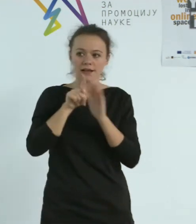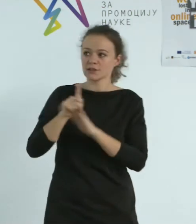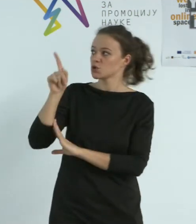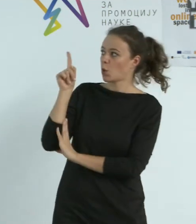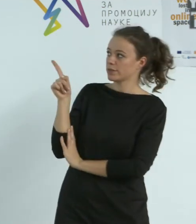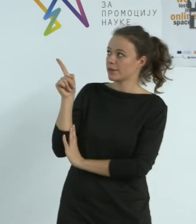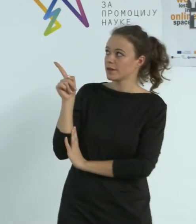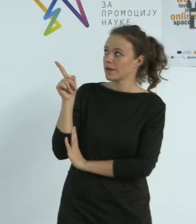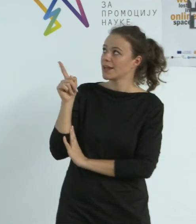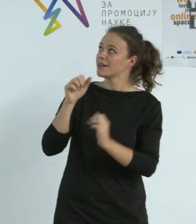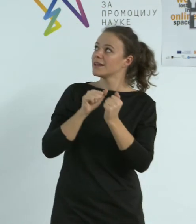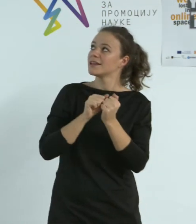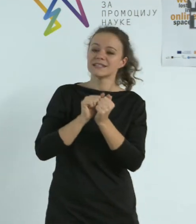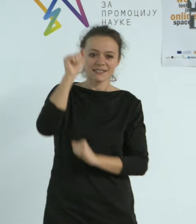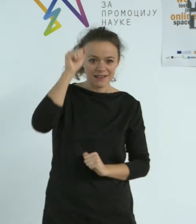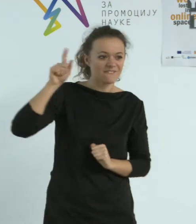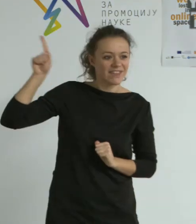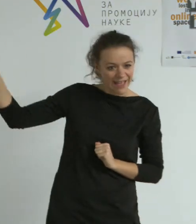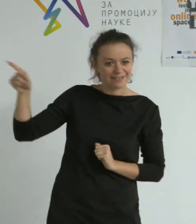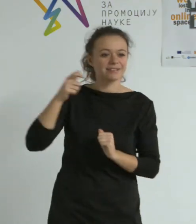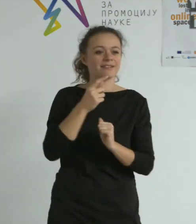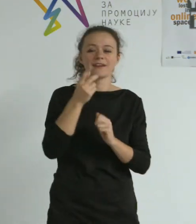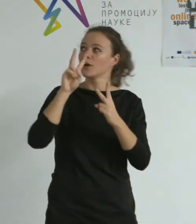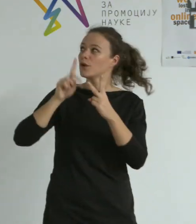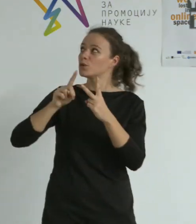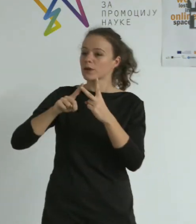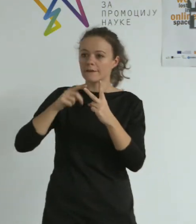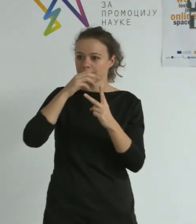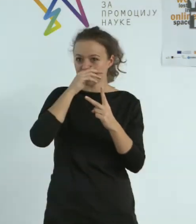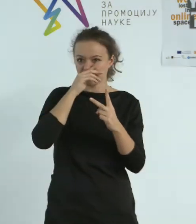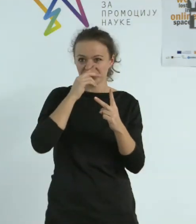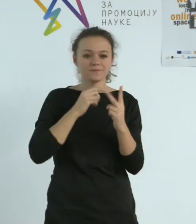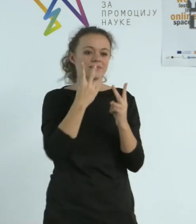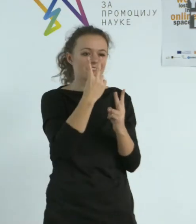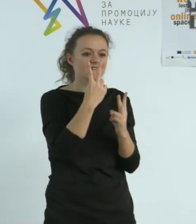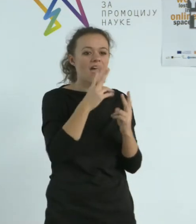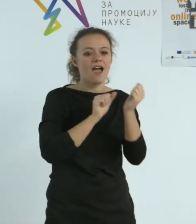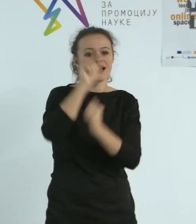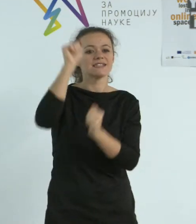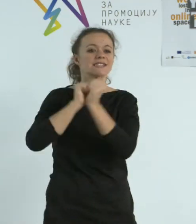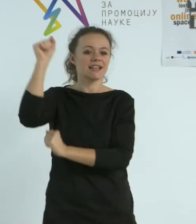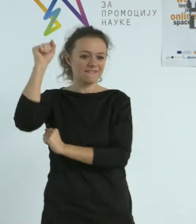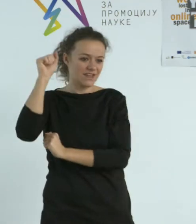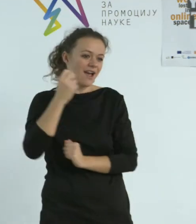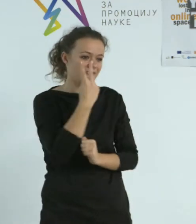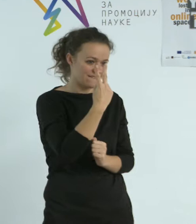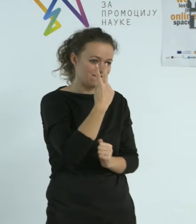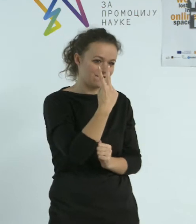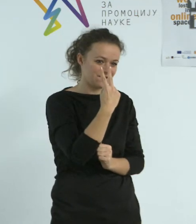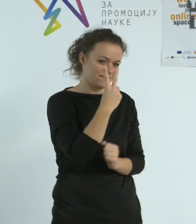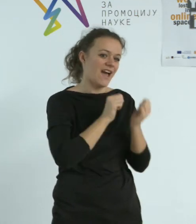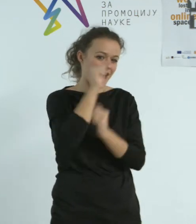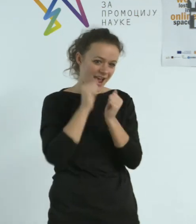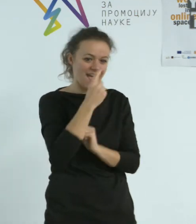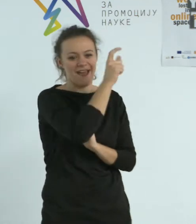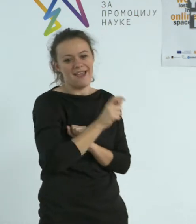That is the certificate. And this is another, oops, and Yellen. Those are the 2